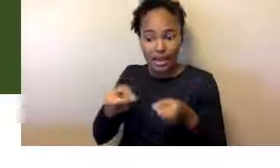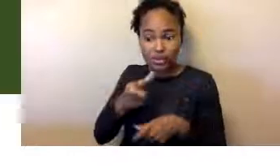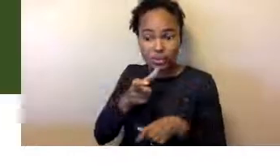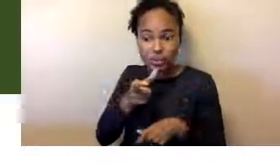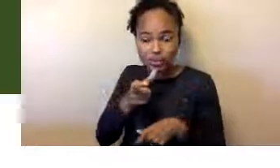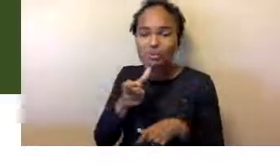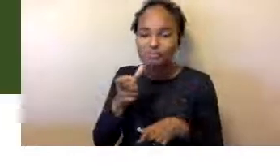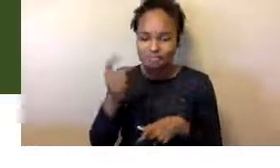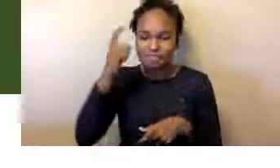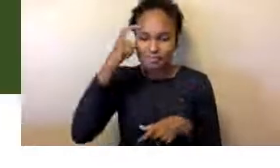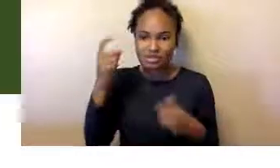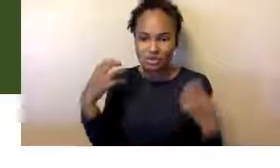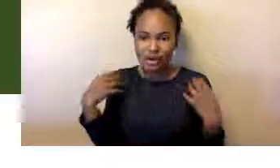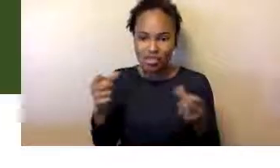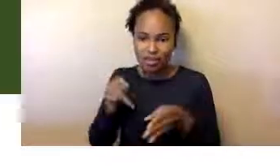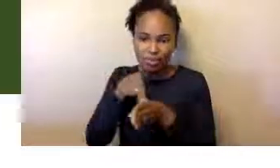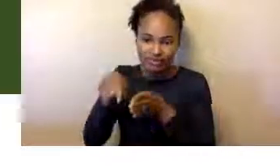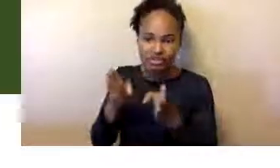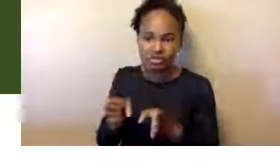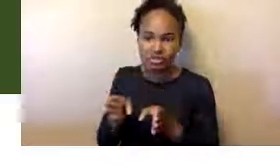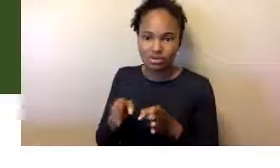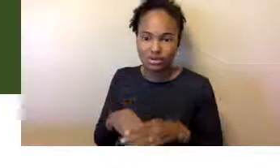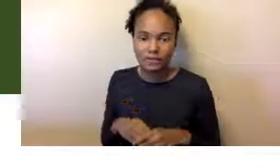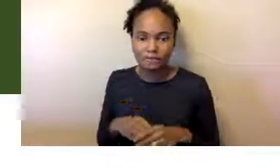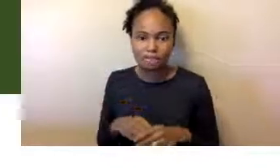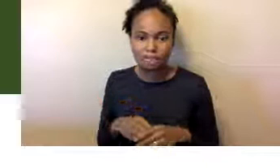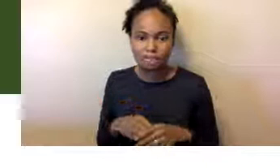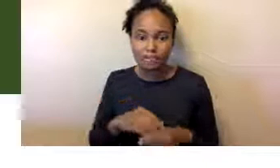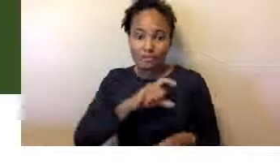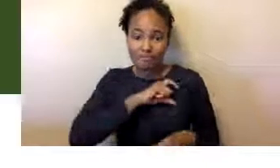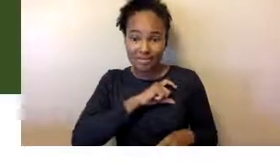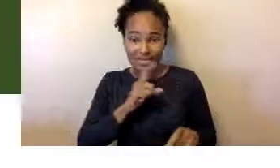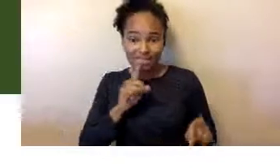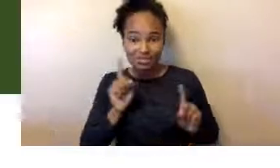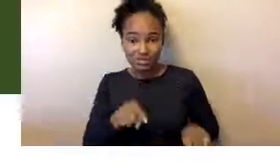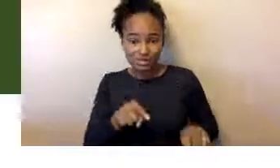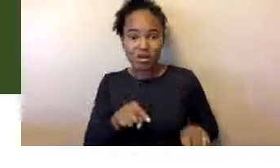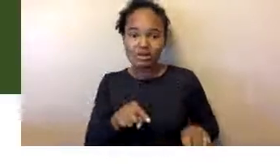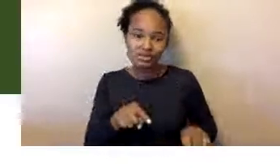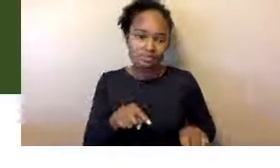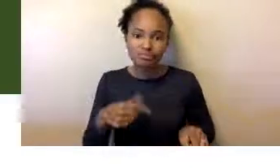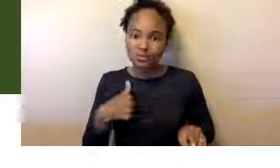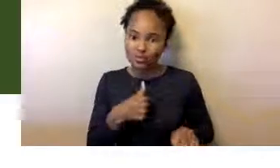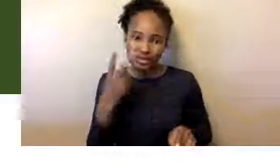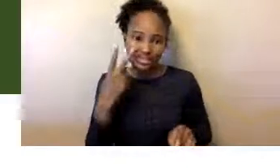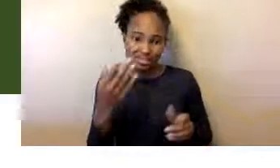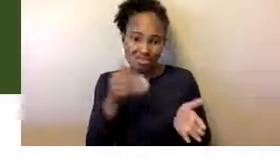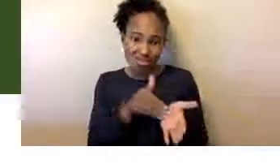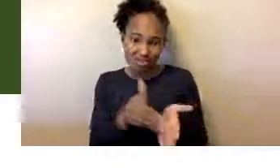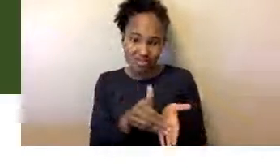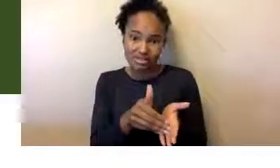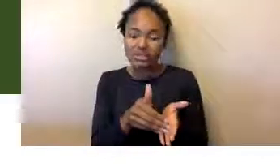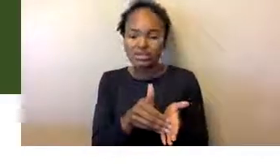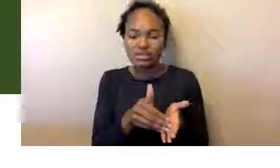professionals. And the police response, as we've also seen all too often, is often focused